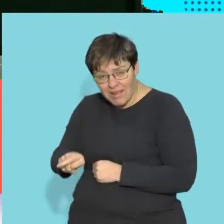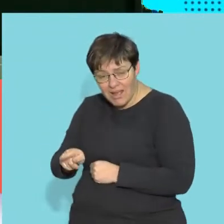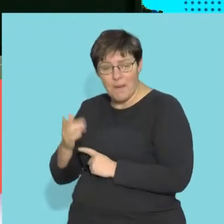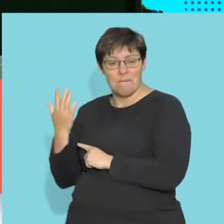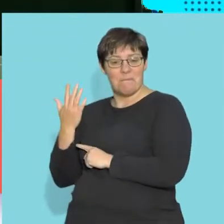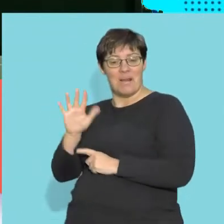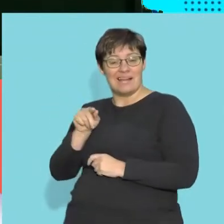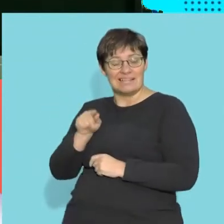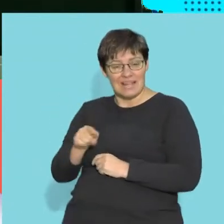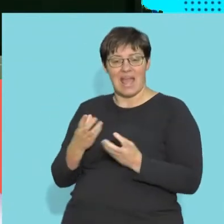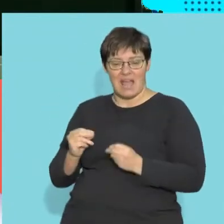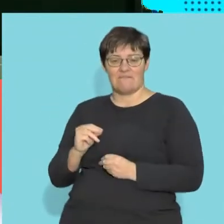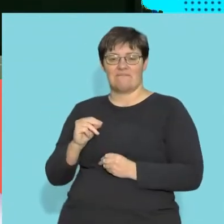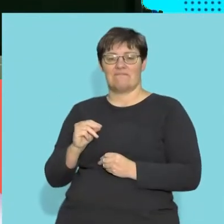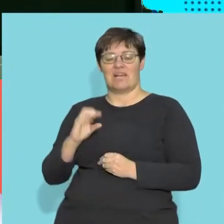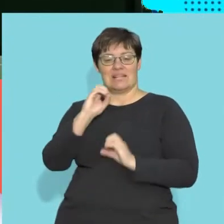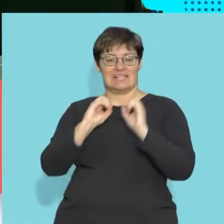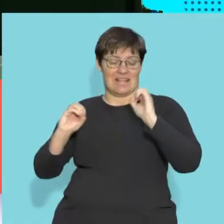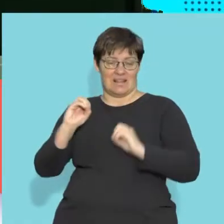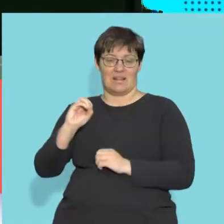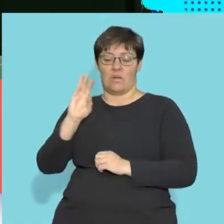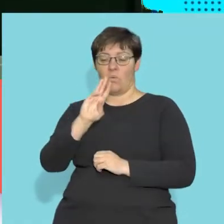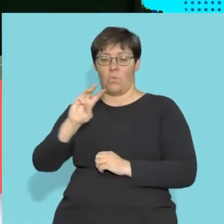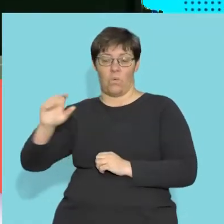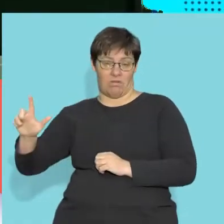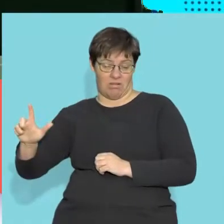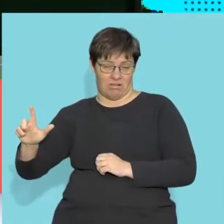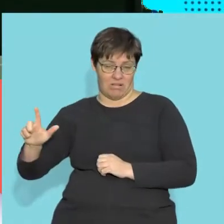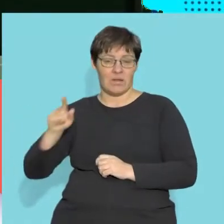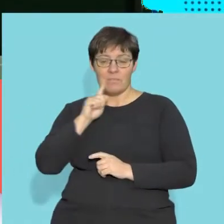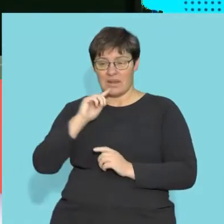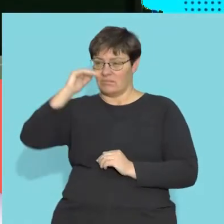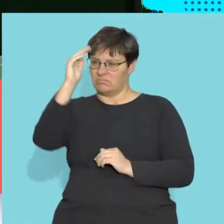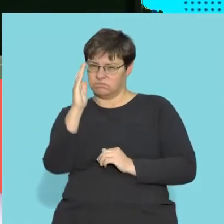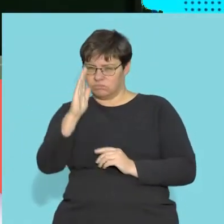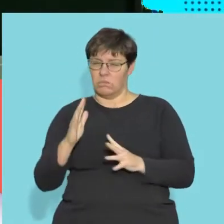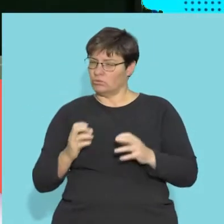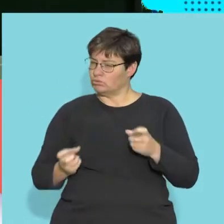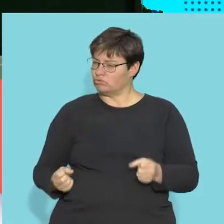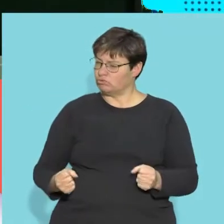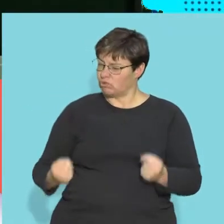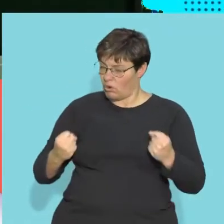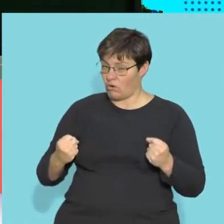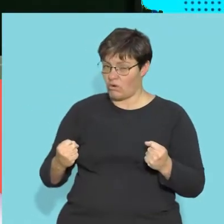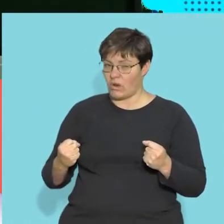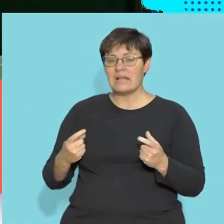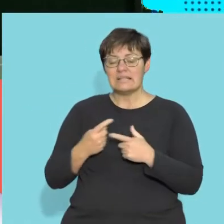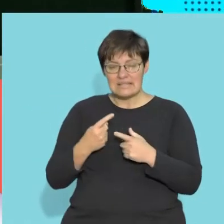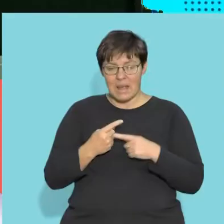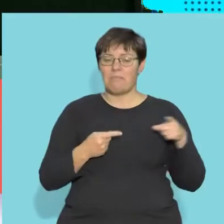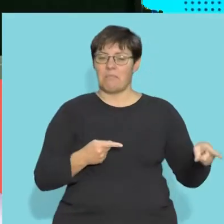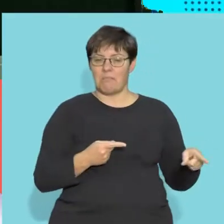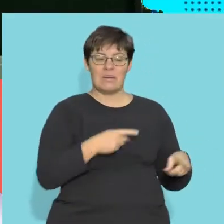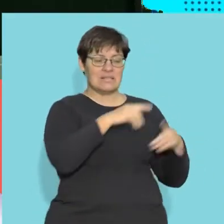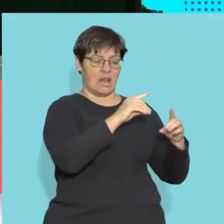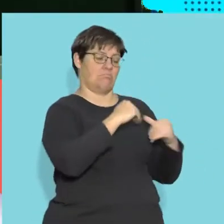is the cell wall. Now, this cell wall is rigid. It's strong. It's not like the cell membrane